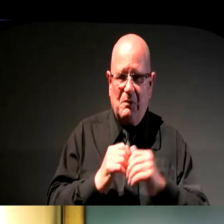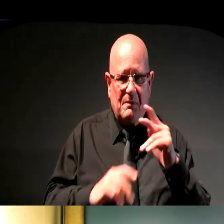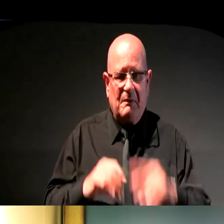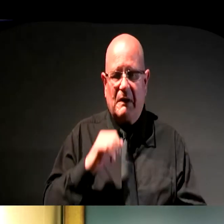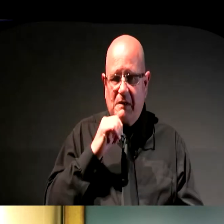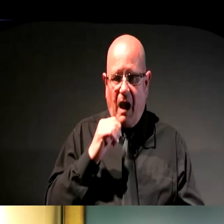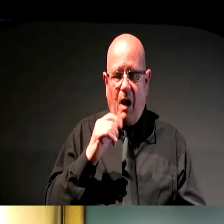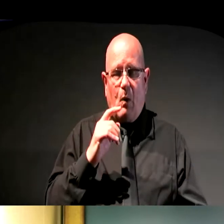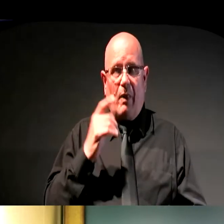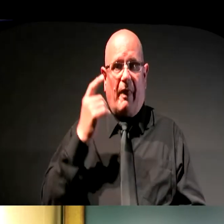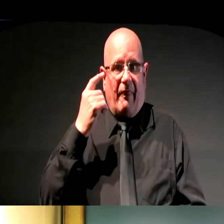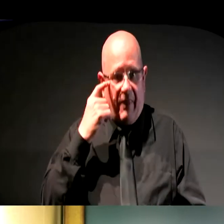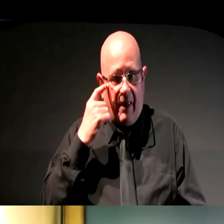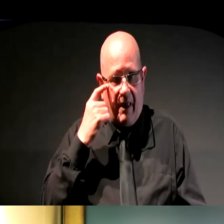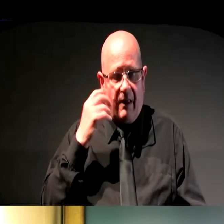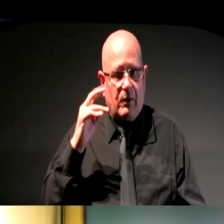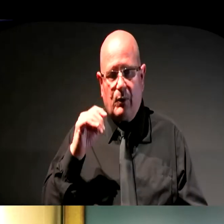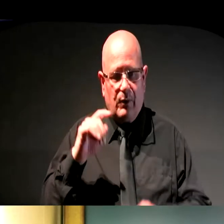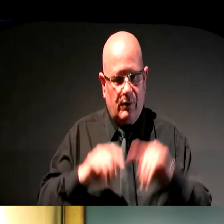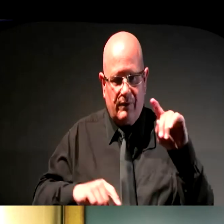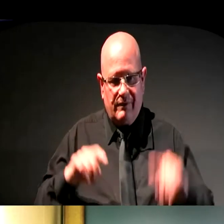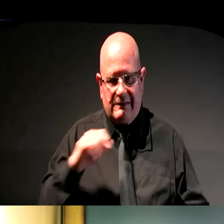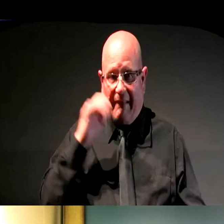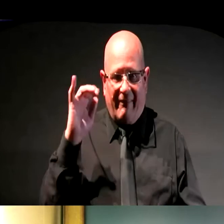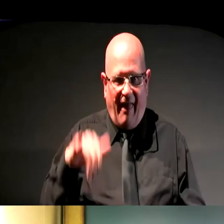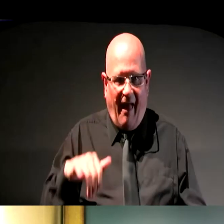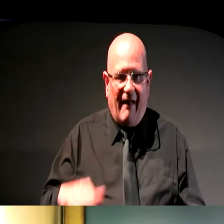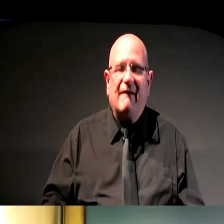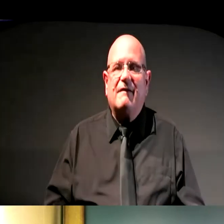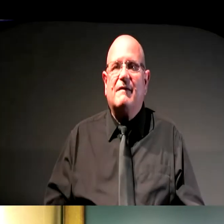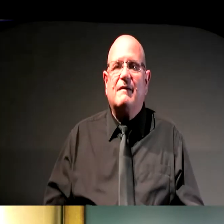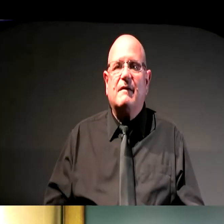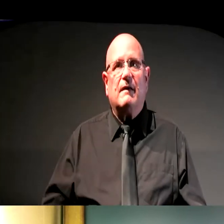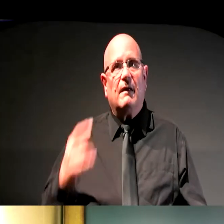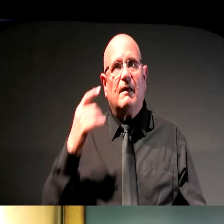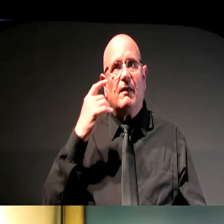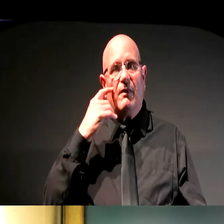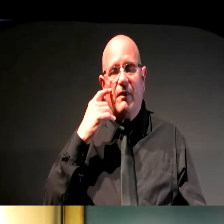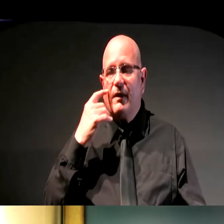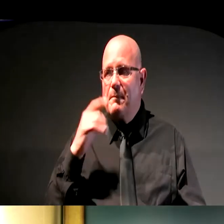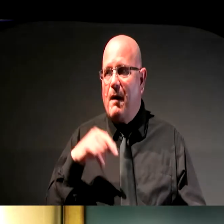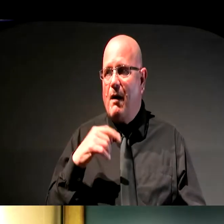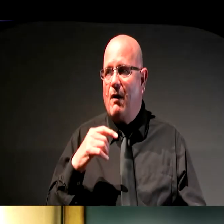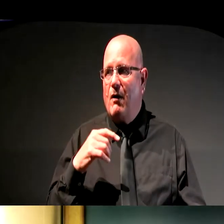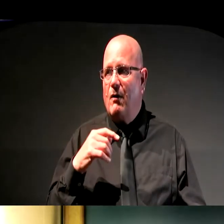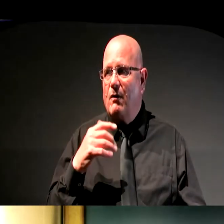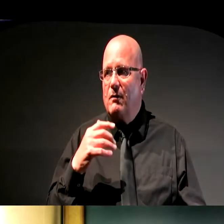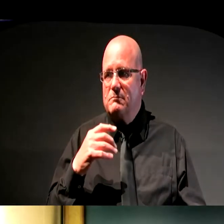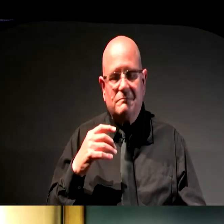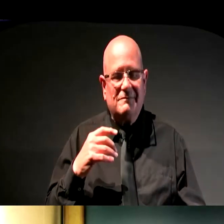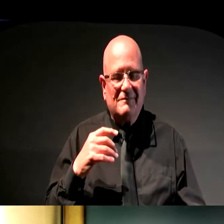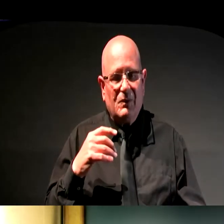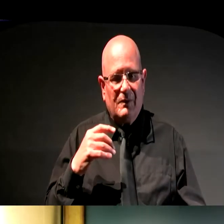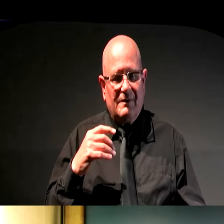what you think neurodiversity is, right? We're not, it's everybody thinks about Rain Man, and we're way beyond that. We have, and I